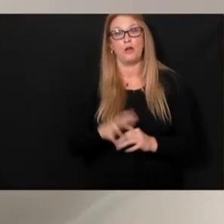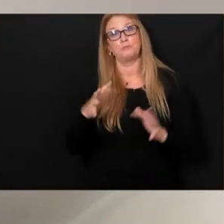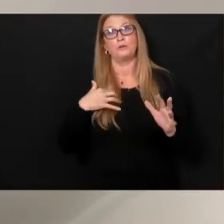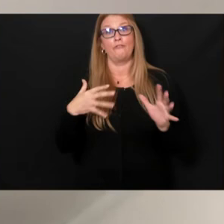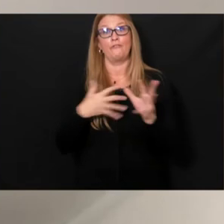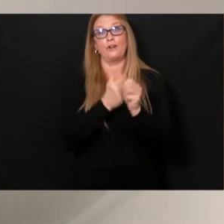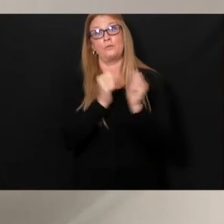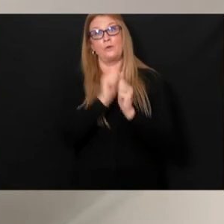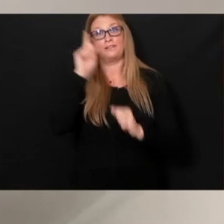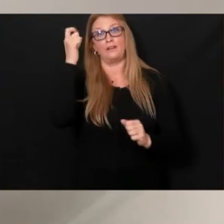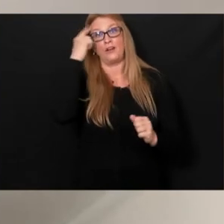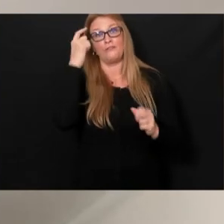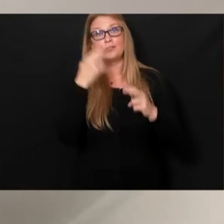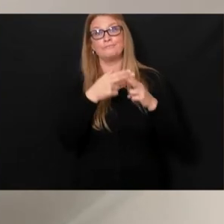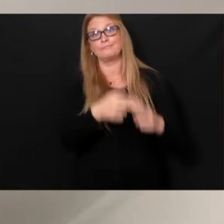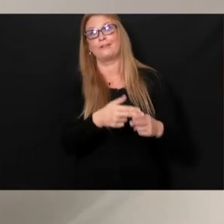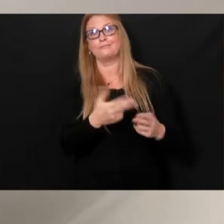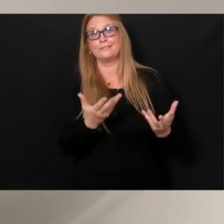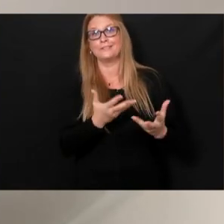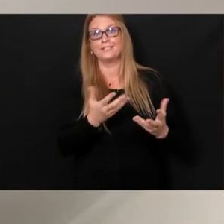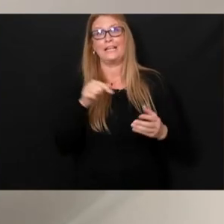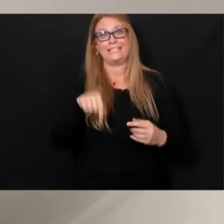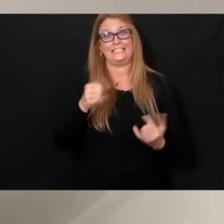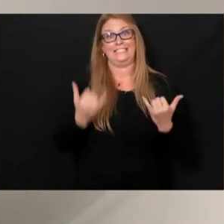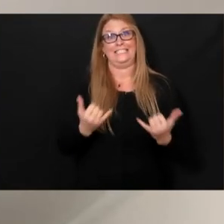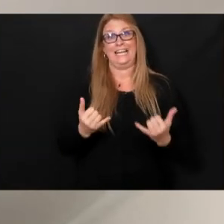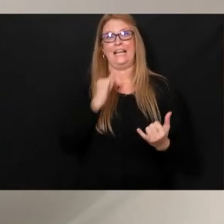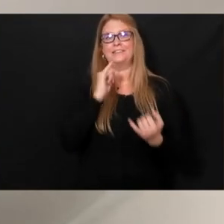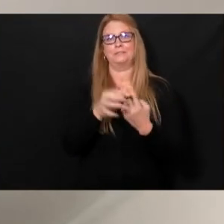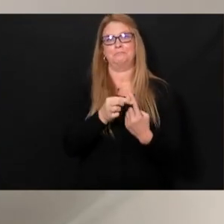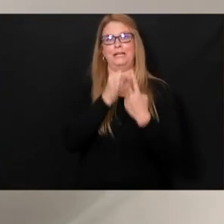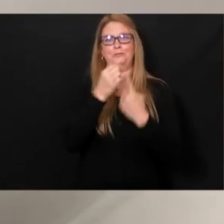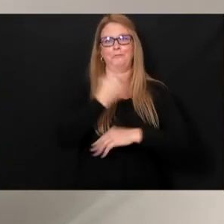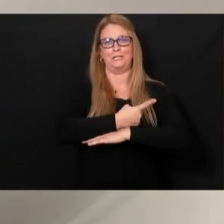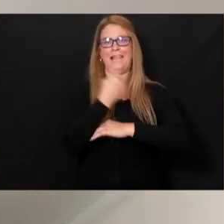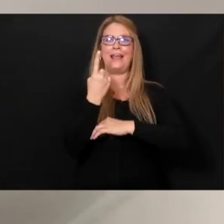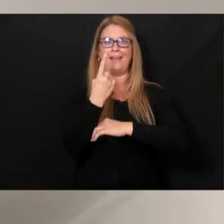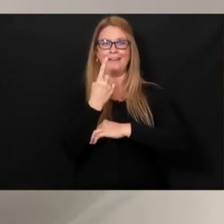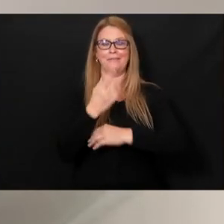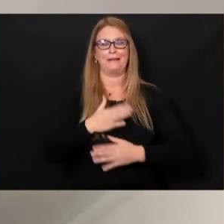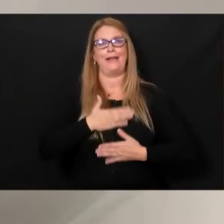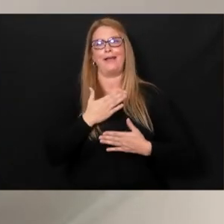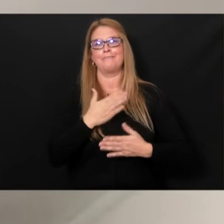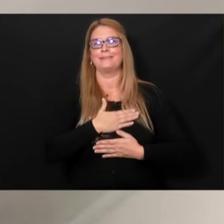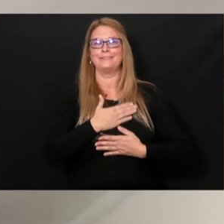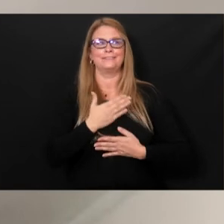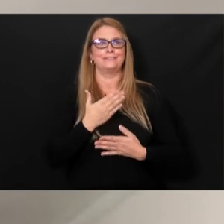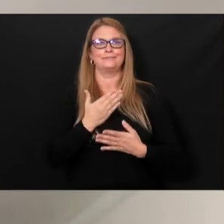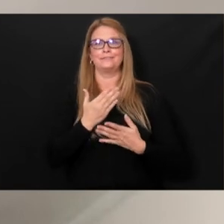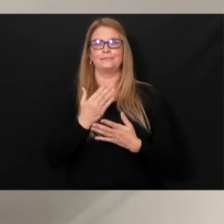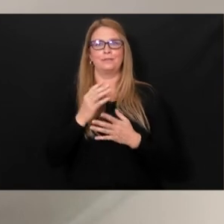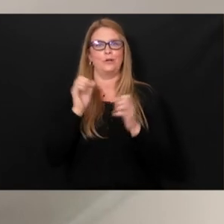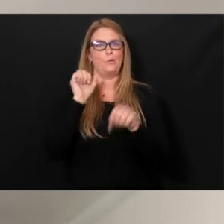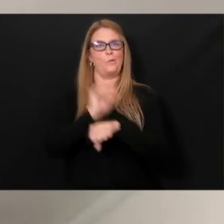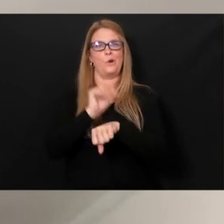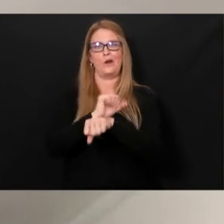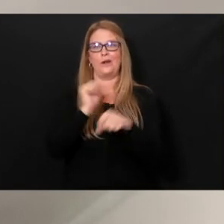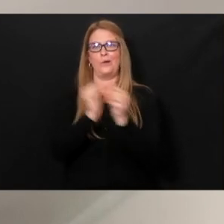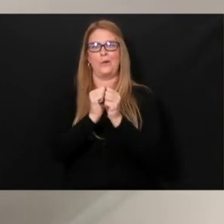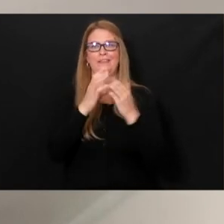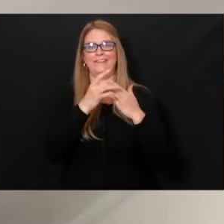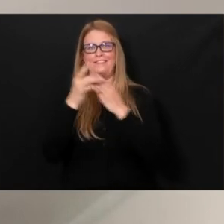certainly this is a special day, and it's a privilege to to be able to serve with our great leadership team